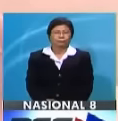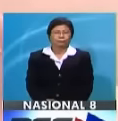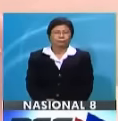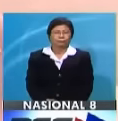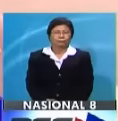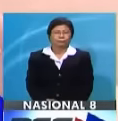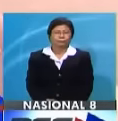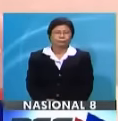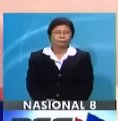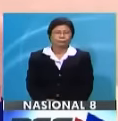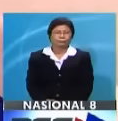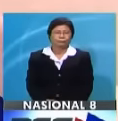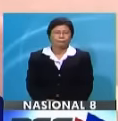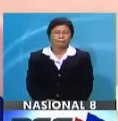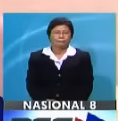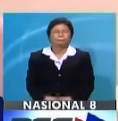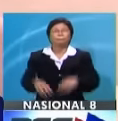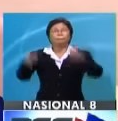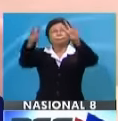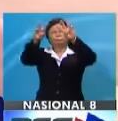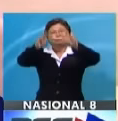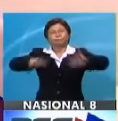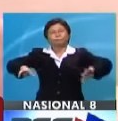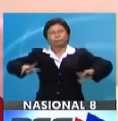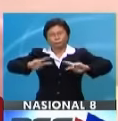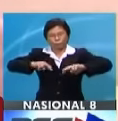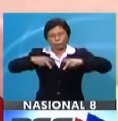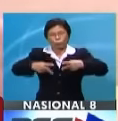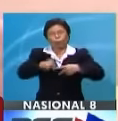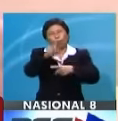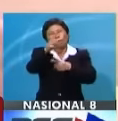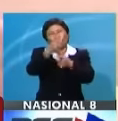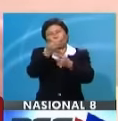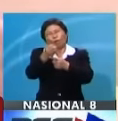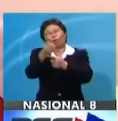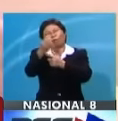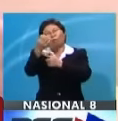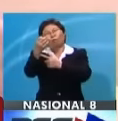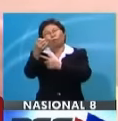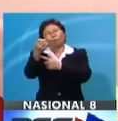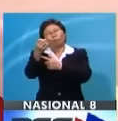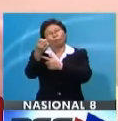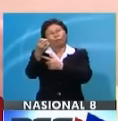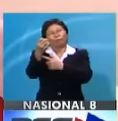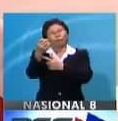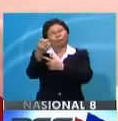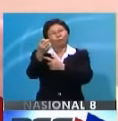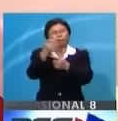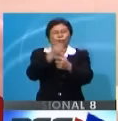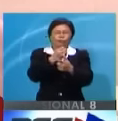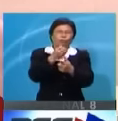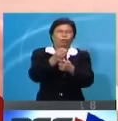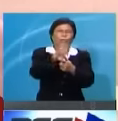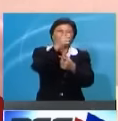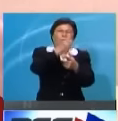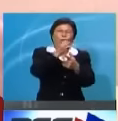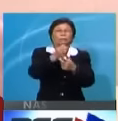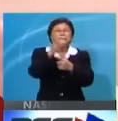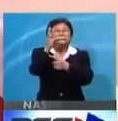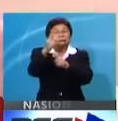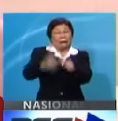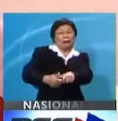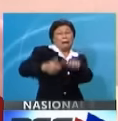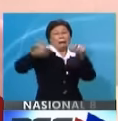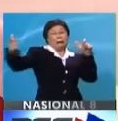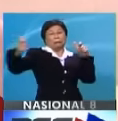ASEAN will become one of the fourth, I believe, or sixth largest economic power